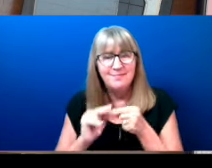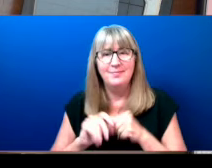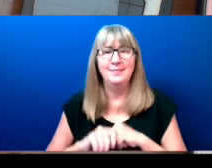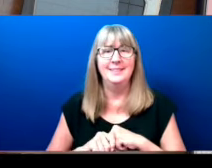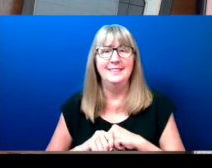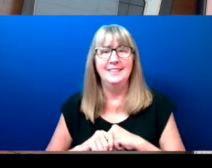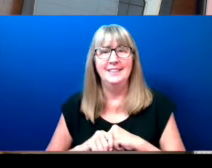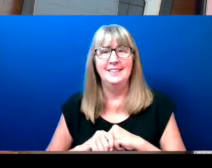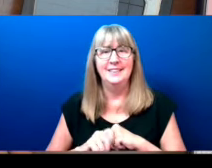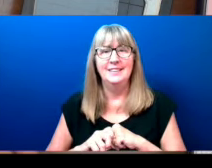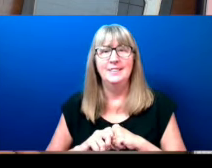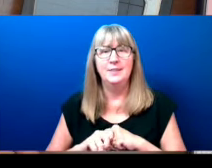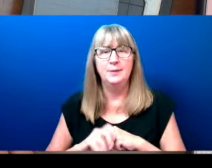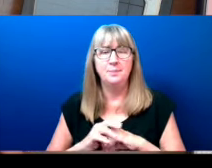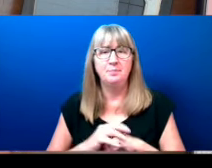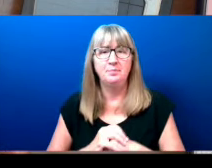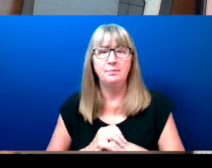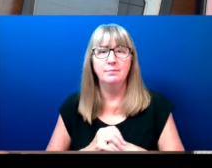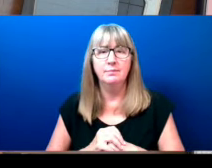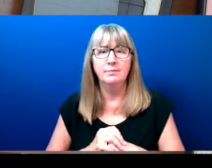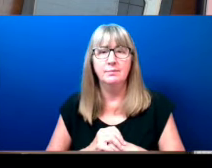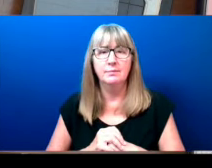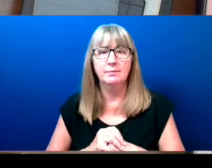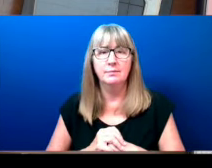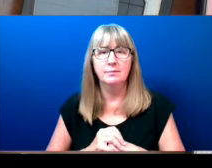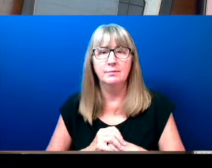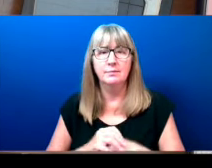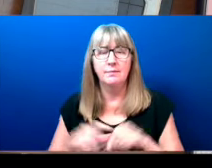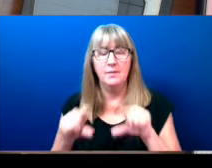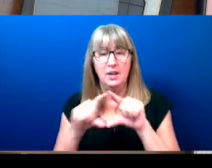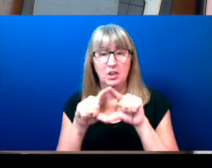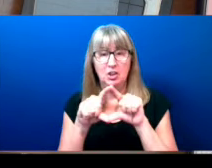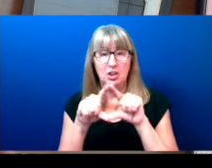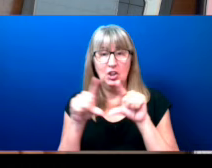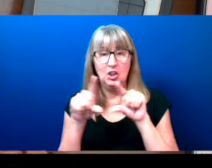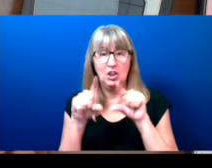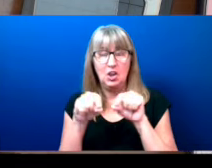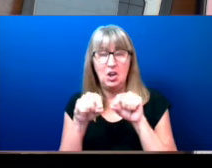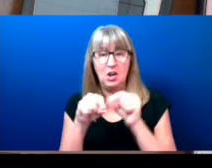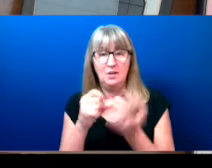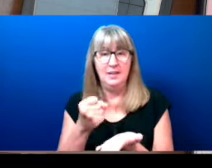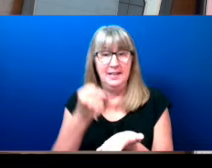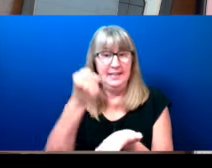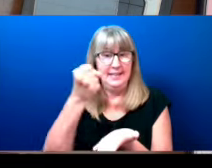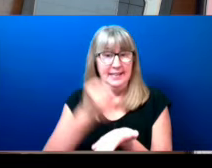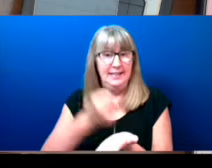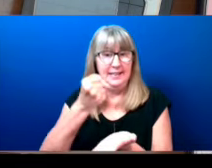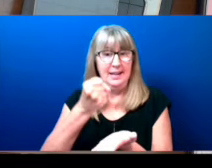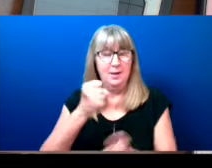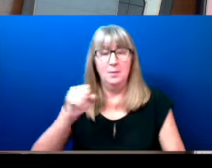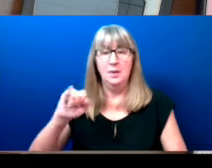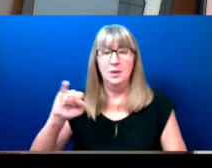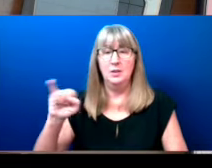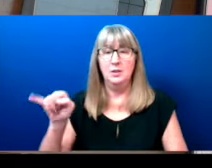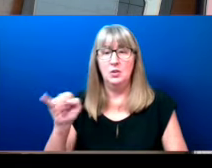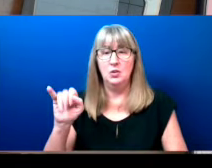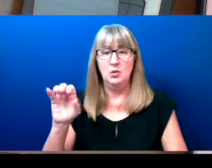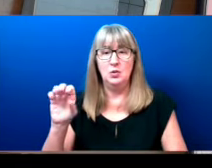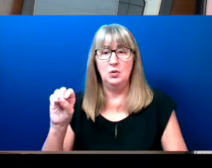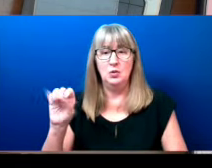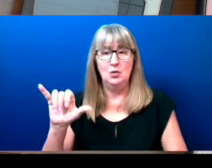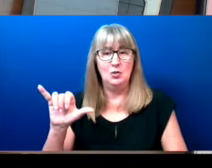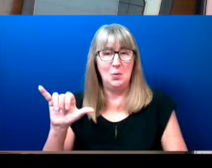scissors and cut around the holly. So I did that. And then I stamped this cutest